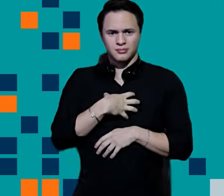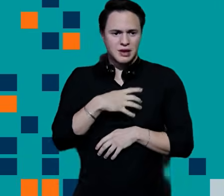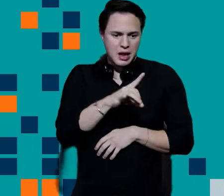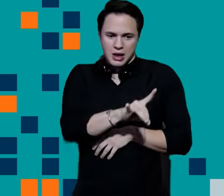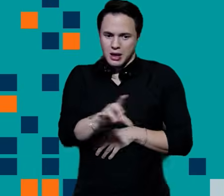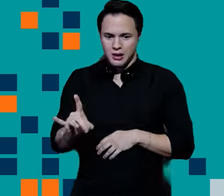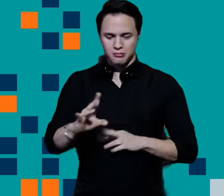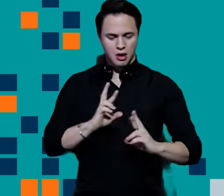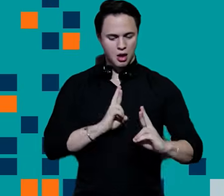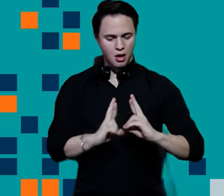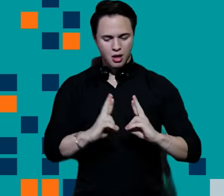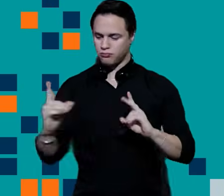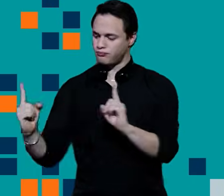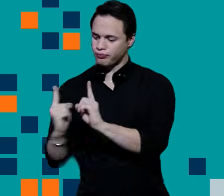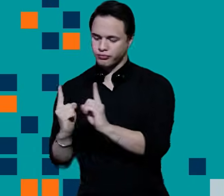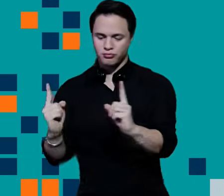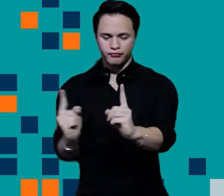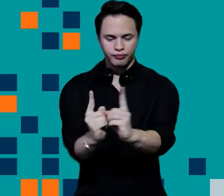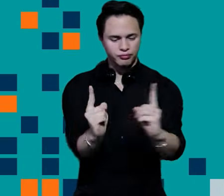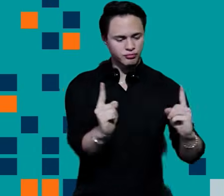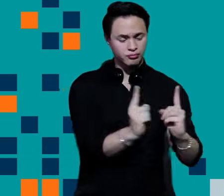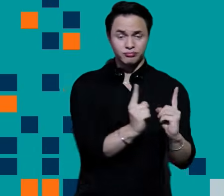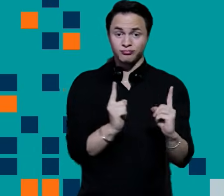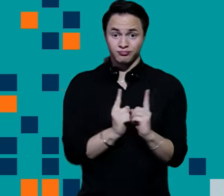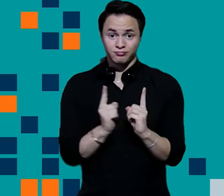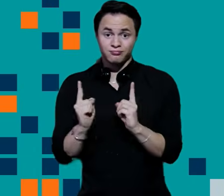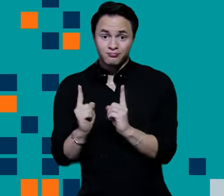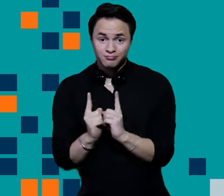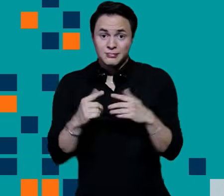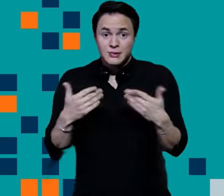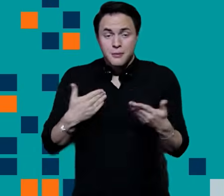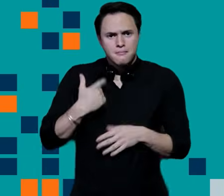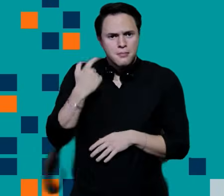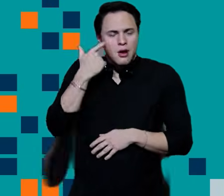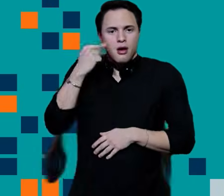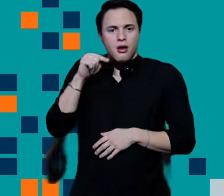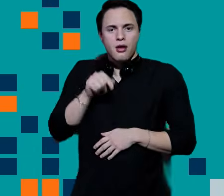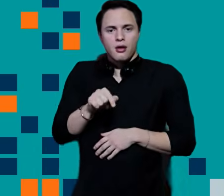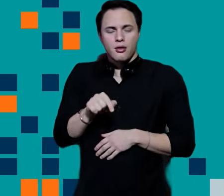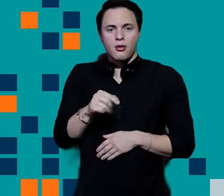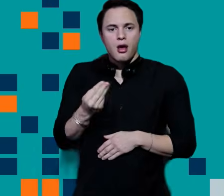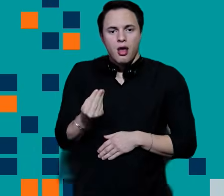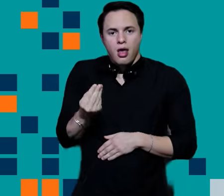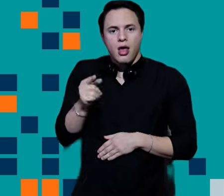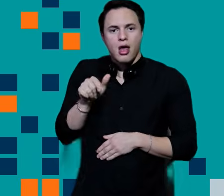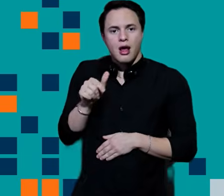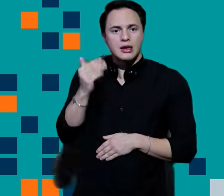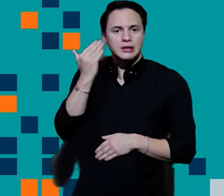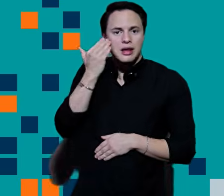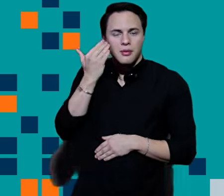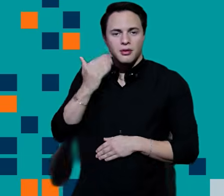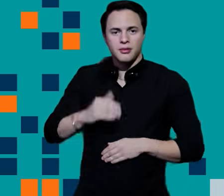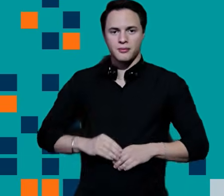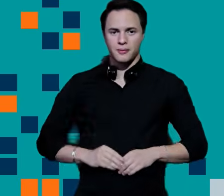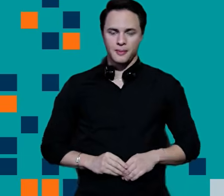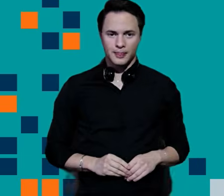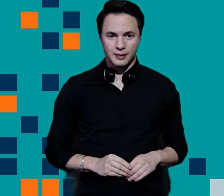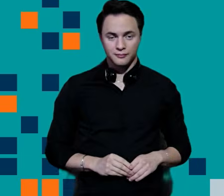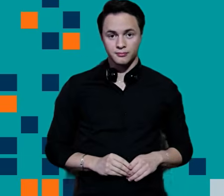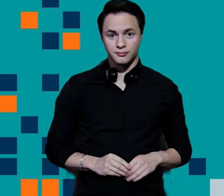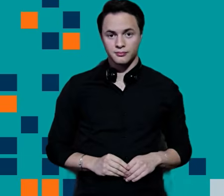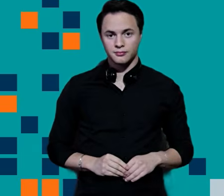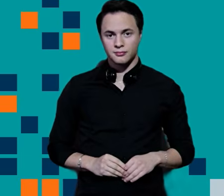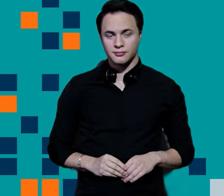person-to-person relationships. And what they're tied to, this is, it's called the circumplex model. And it